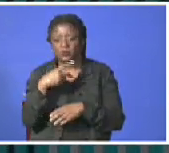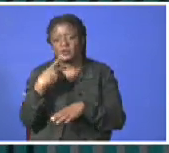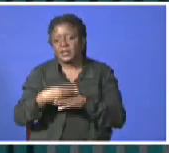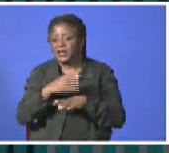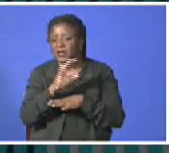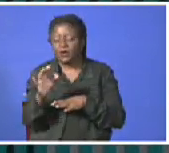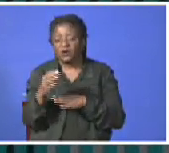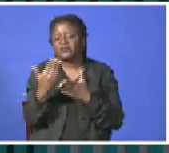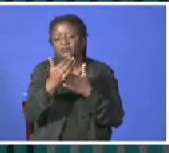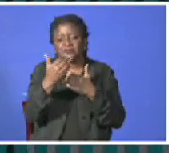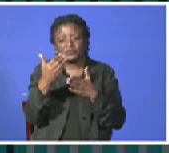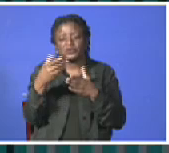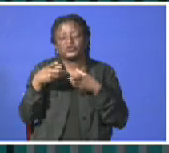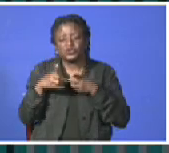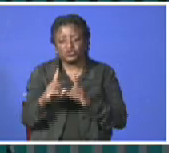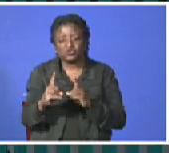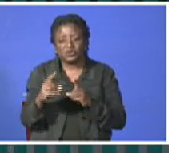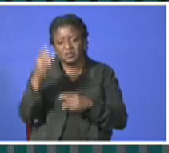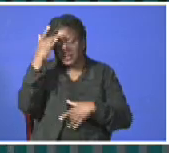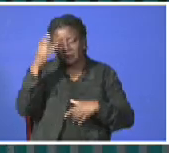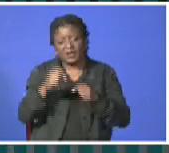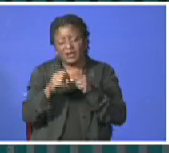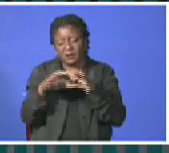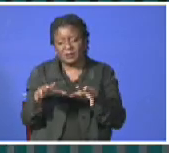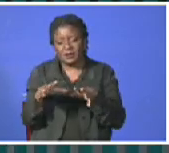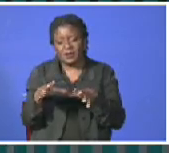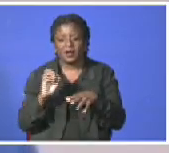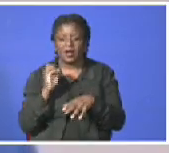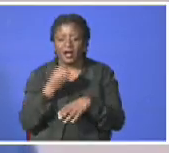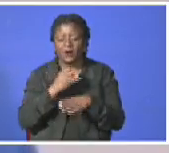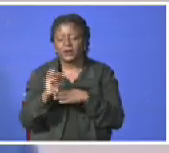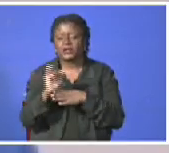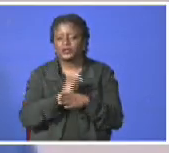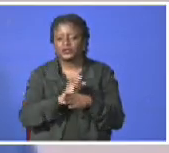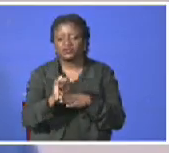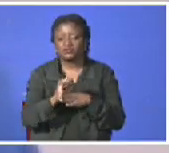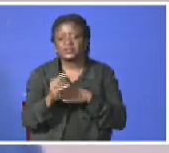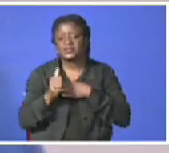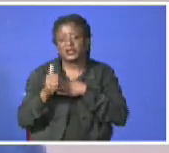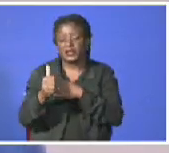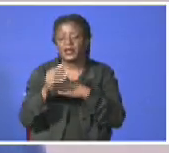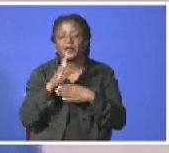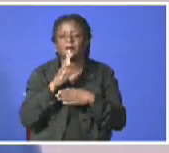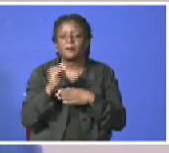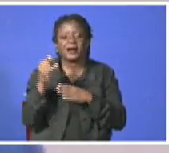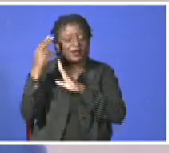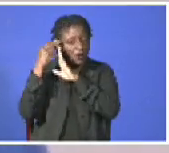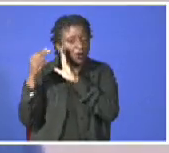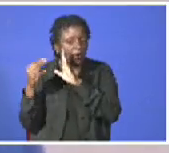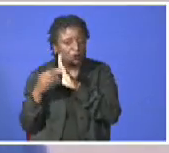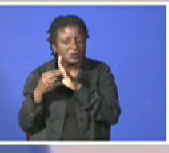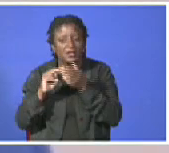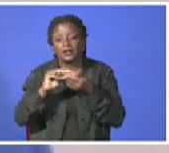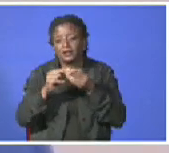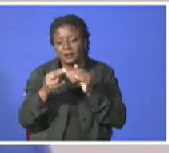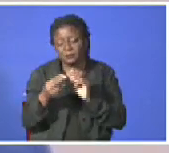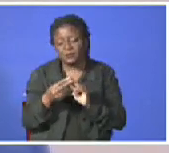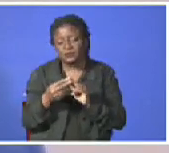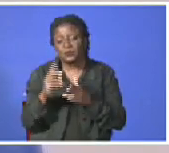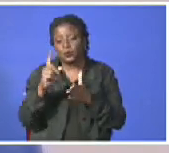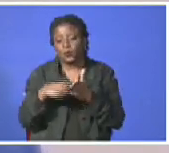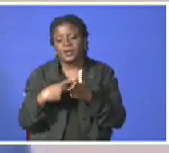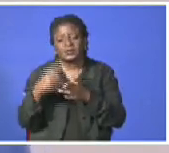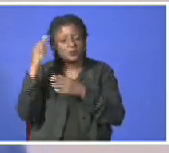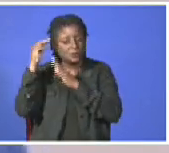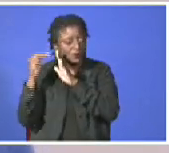months. Our industry is an industry that is driven by occupancy. So once occupancies dip, you